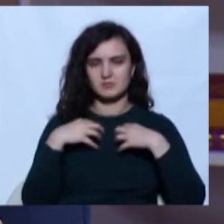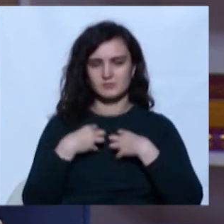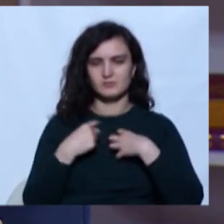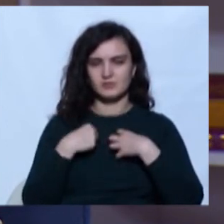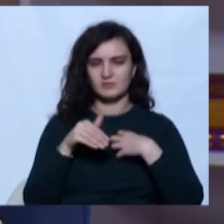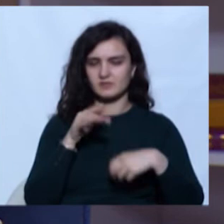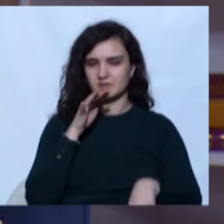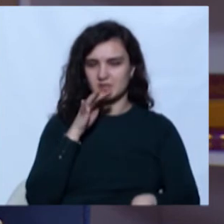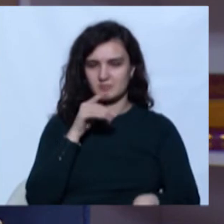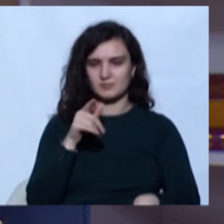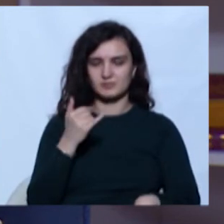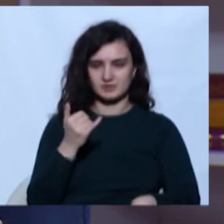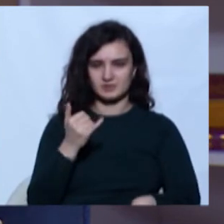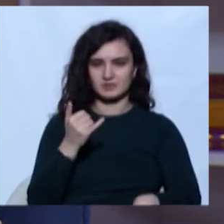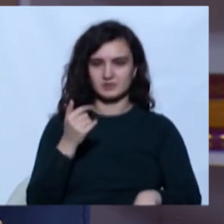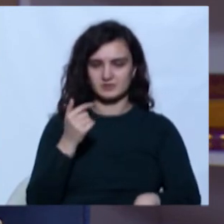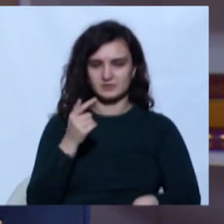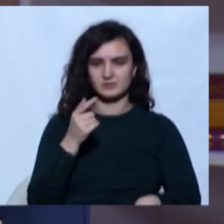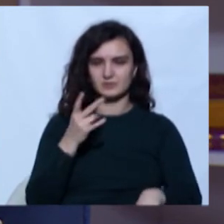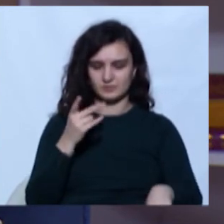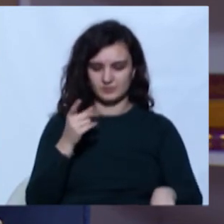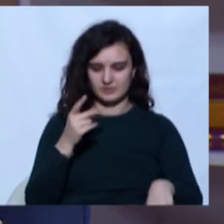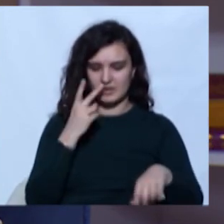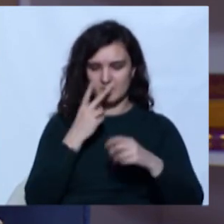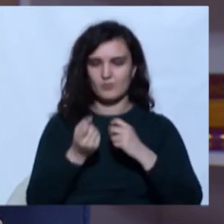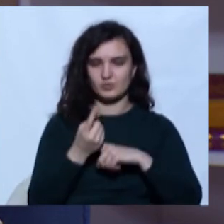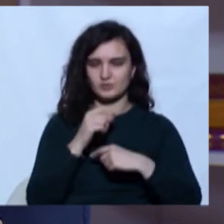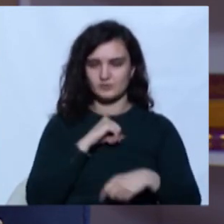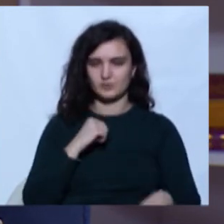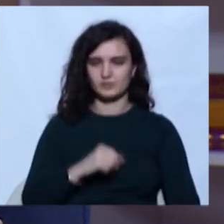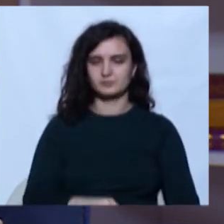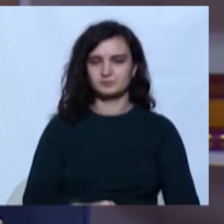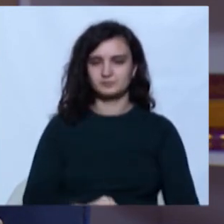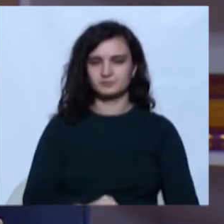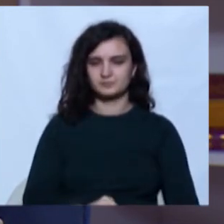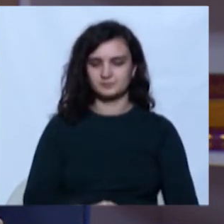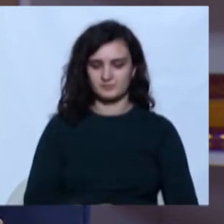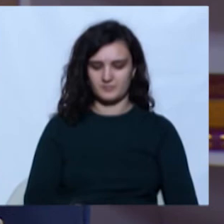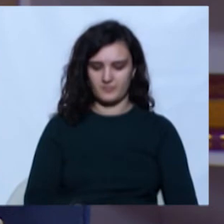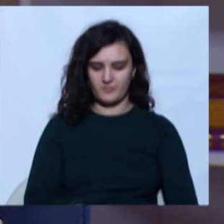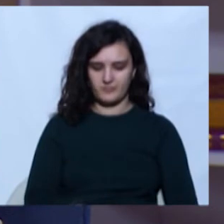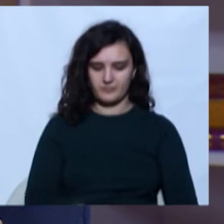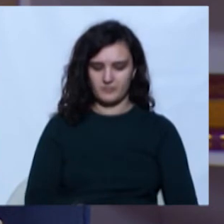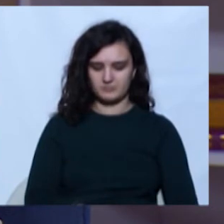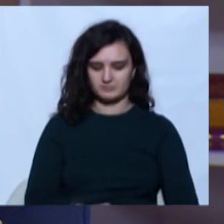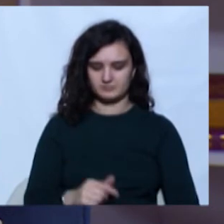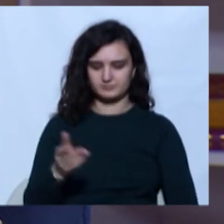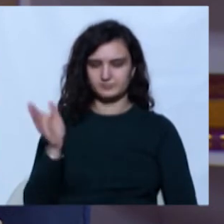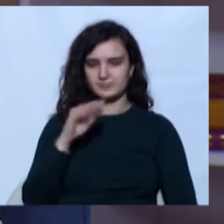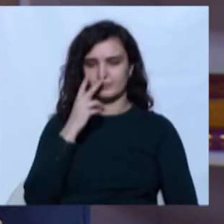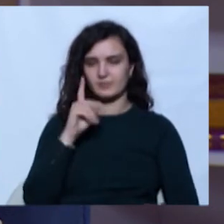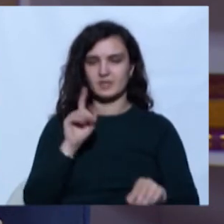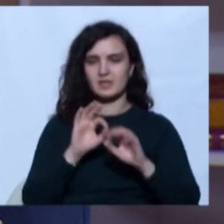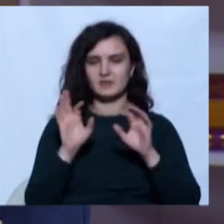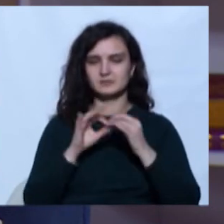won't have time for those today. You'll just have to explore them on your own. Now, let's review what we talked